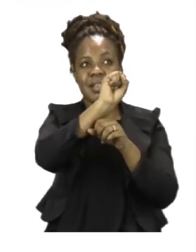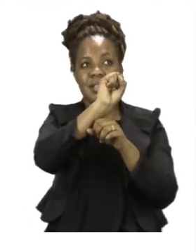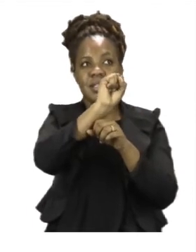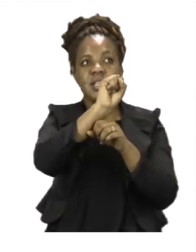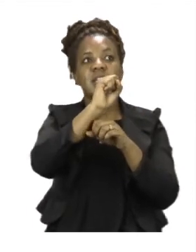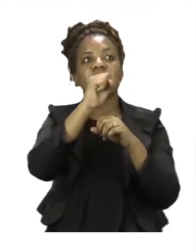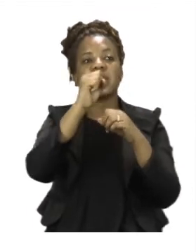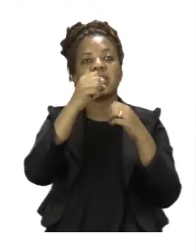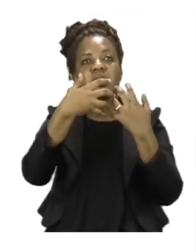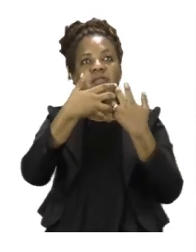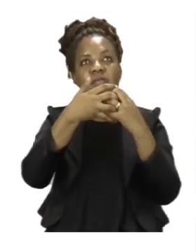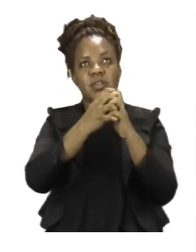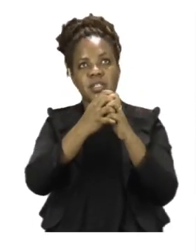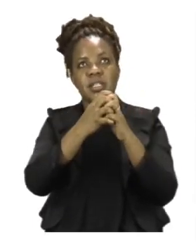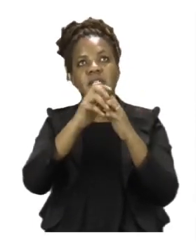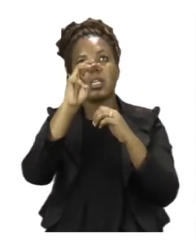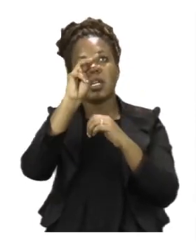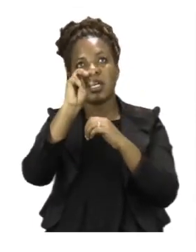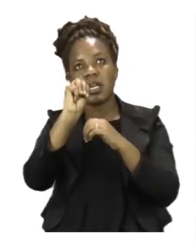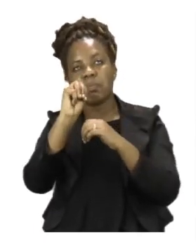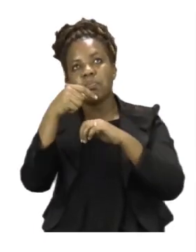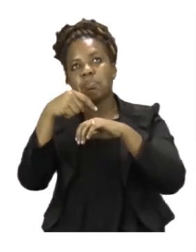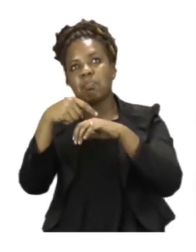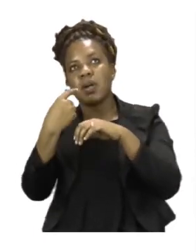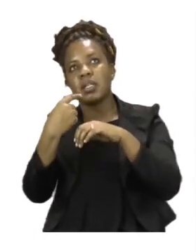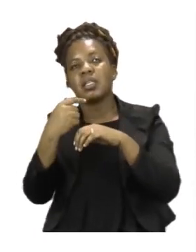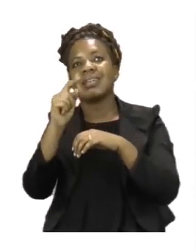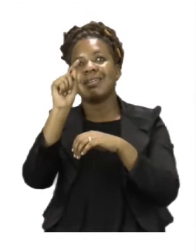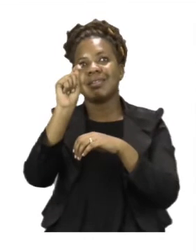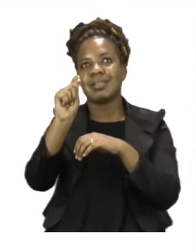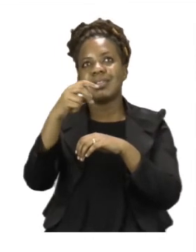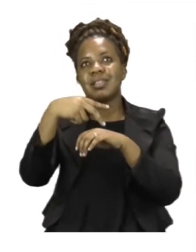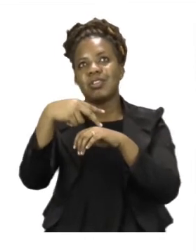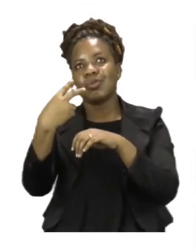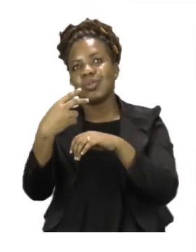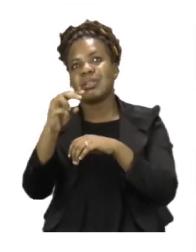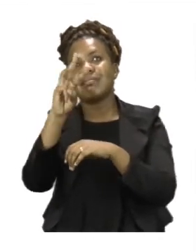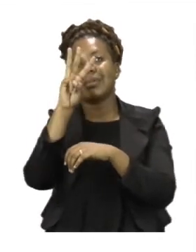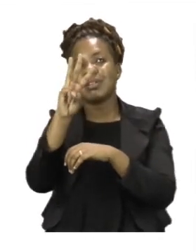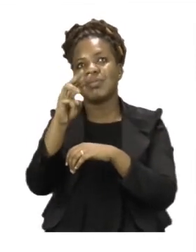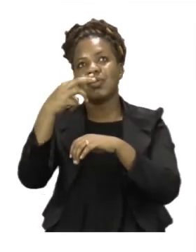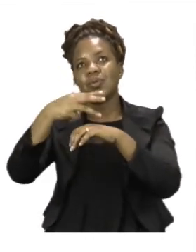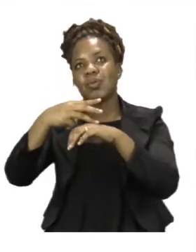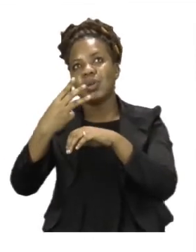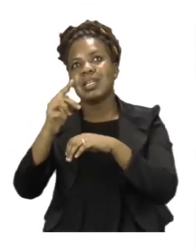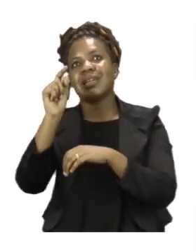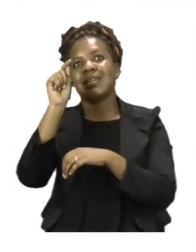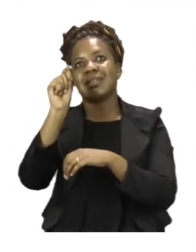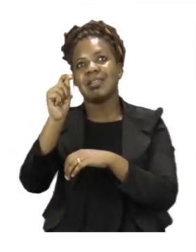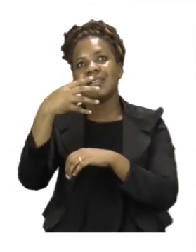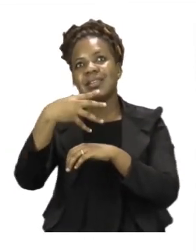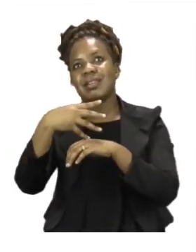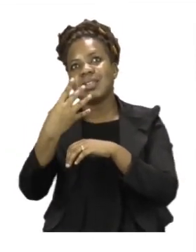Sunday, Monday, Tuesday, Wednesday, Thursday,